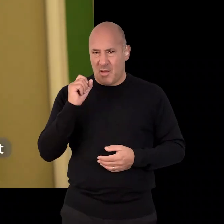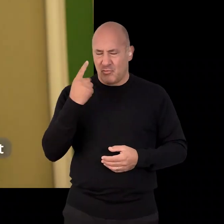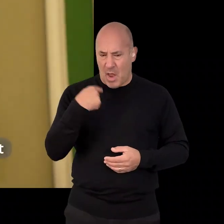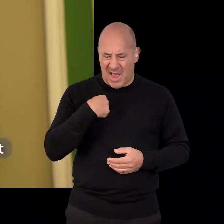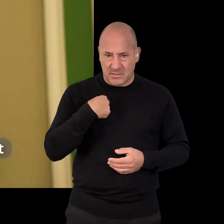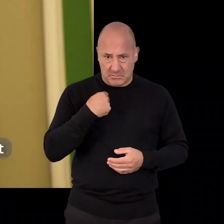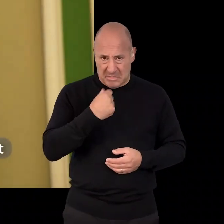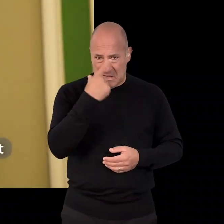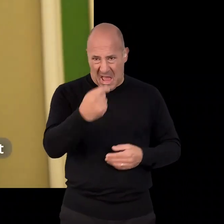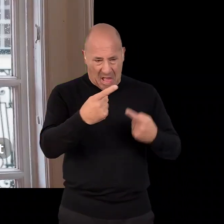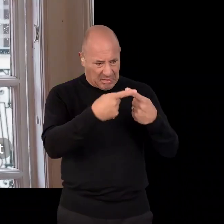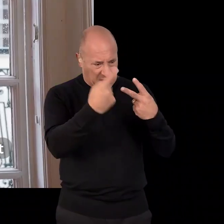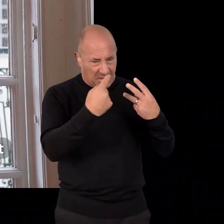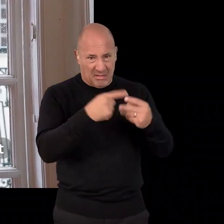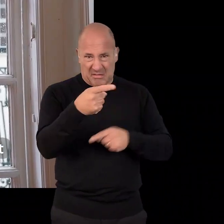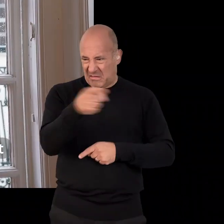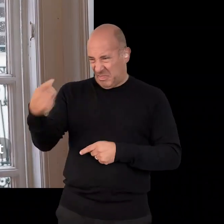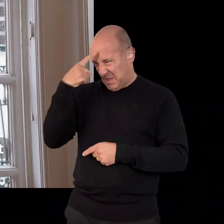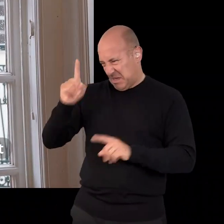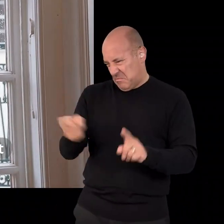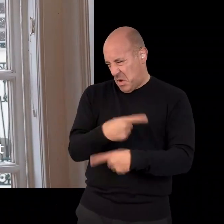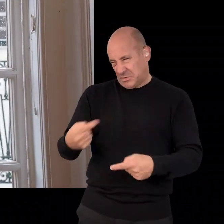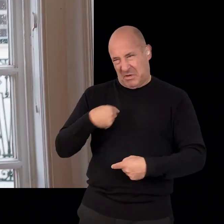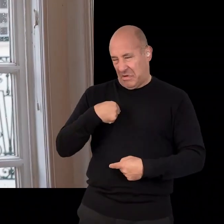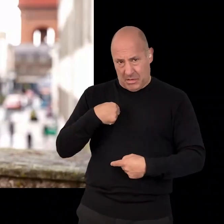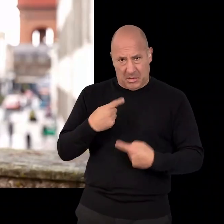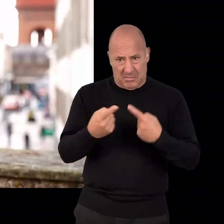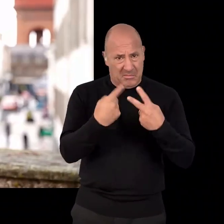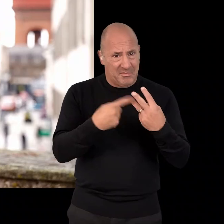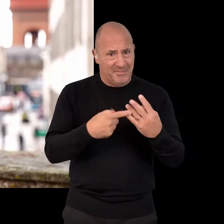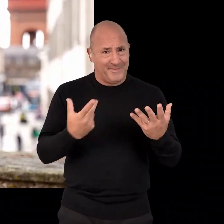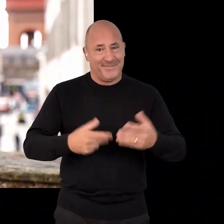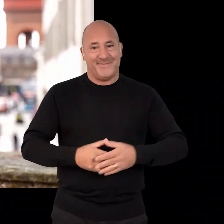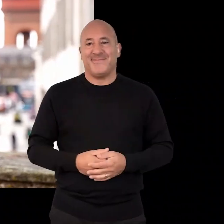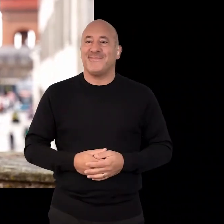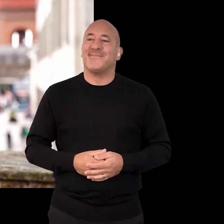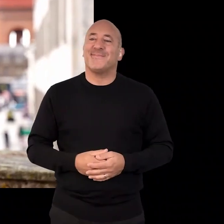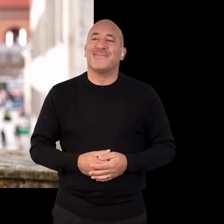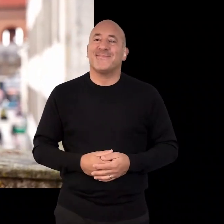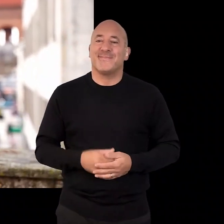I realised that I could do things that people thought were impossible.